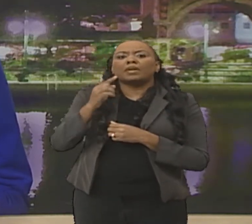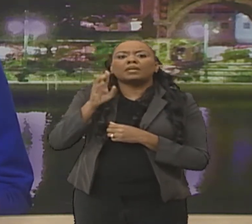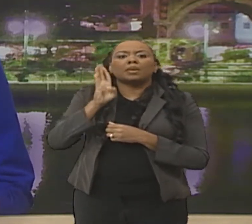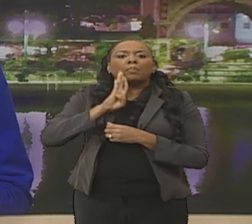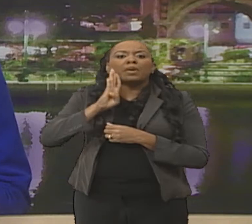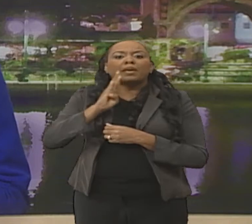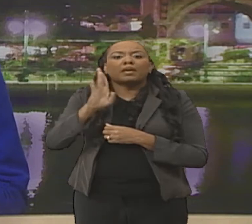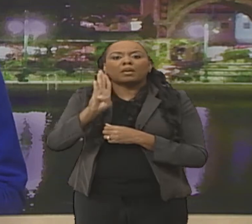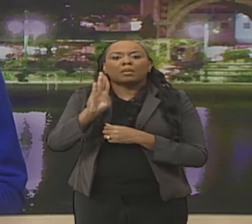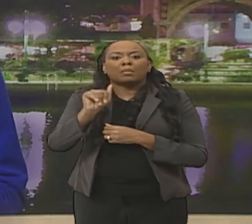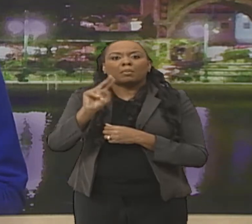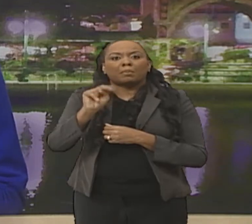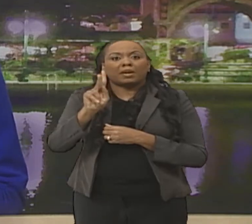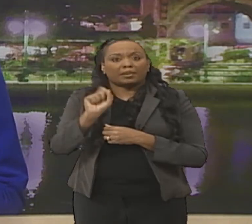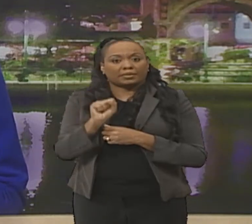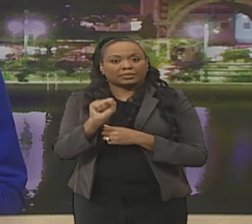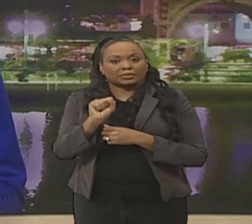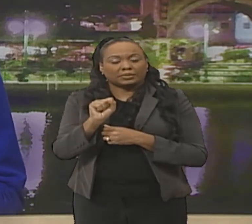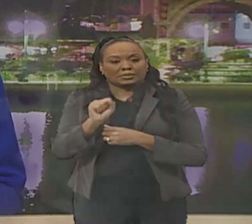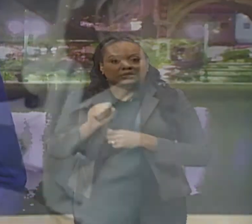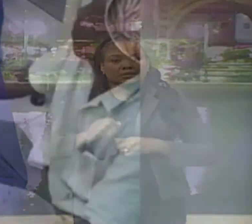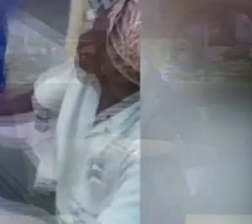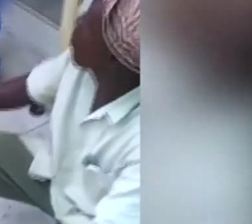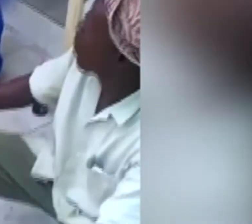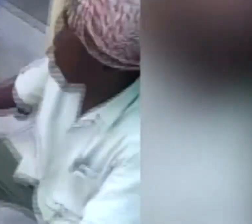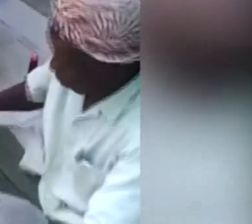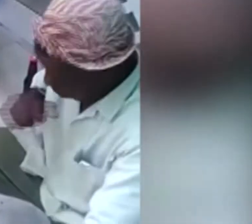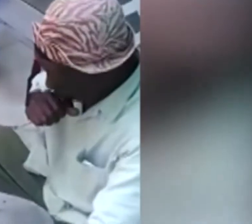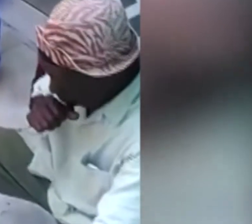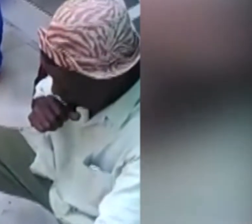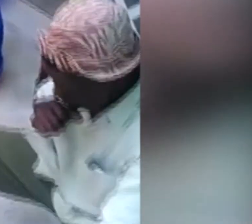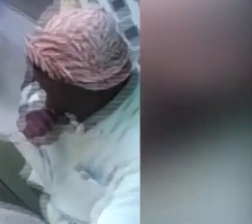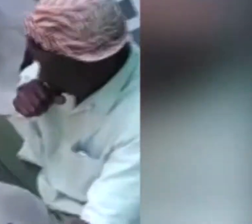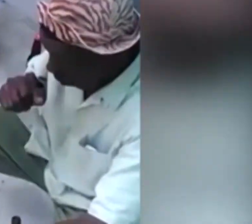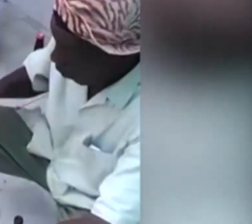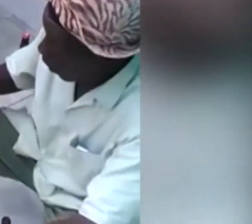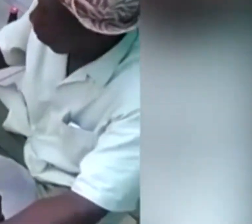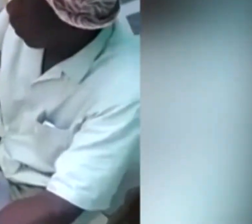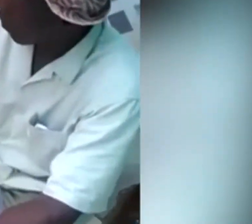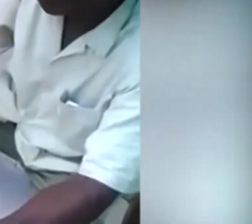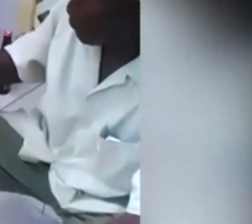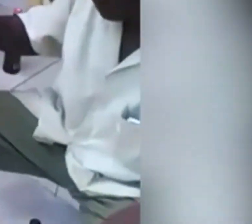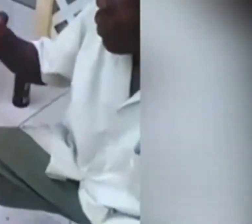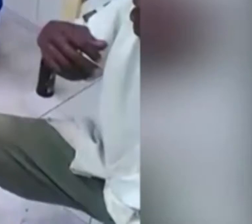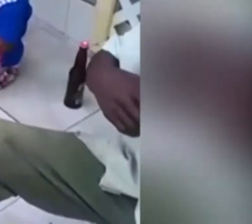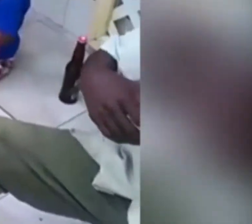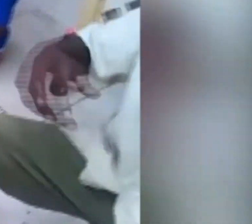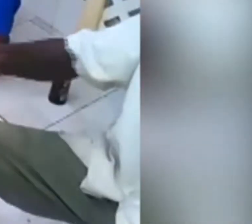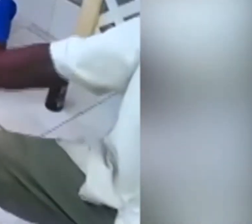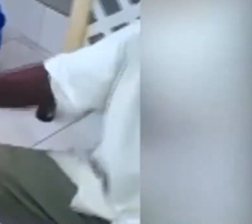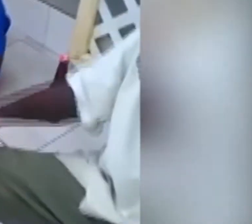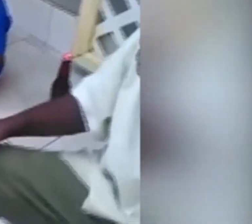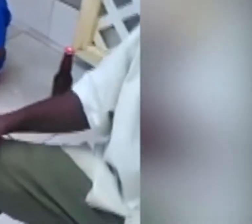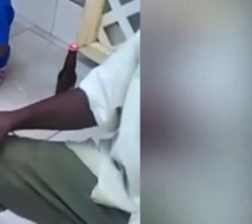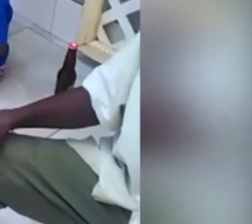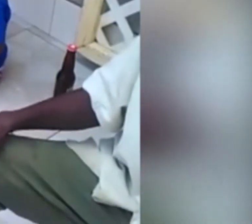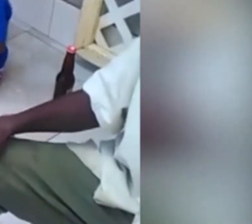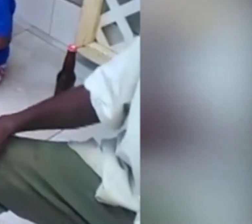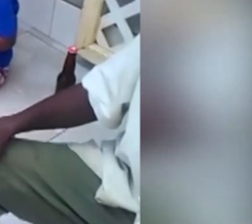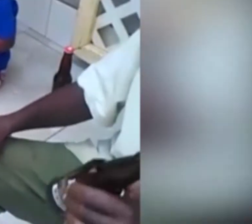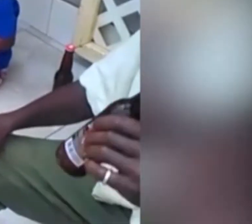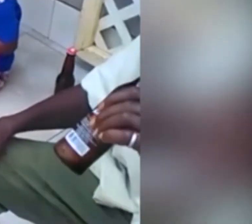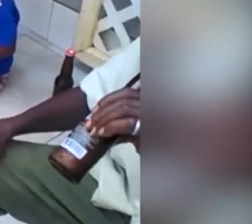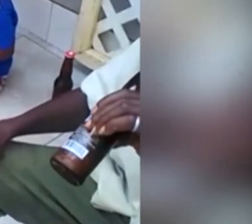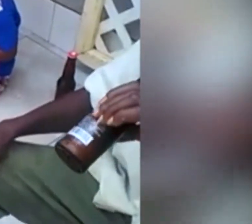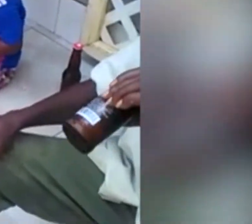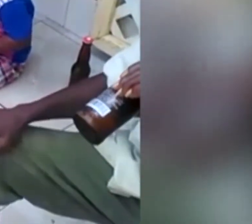adults. Now, the male in the video appears to be wearing a BWA uniform. The authority says it condemns this action, which